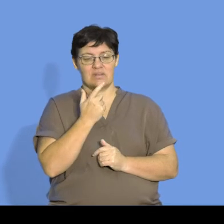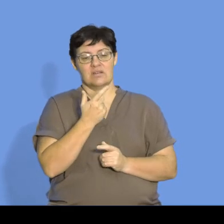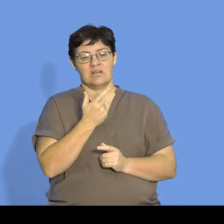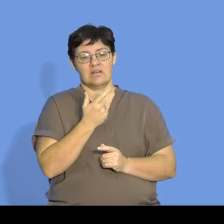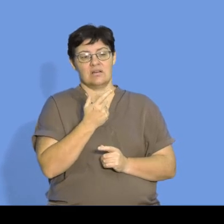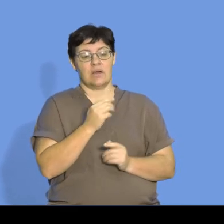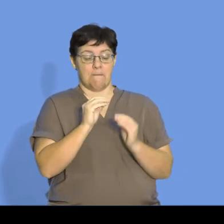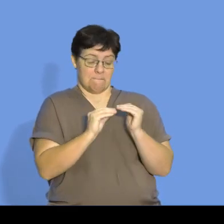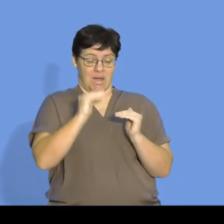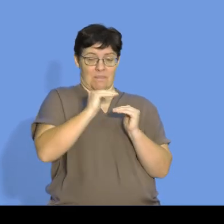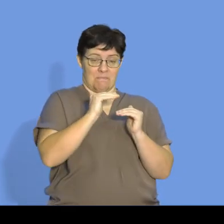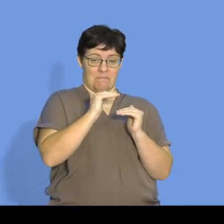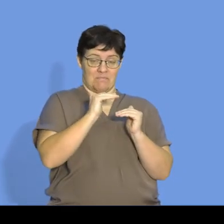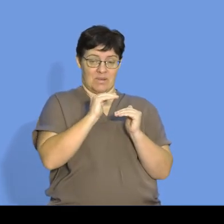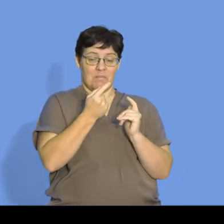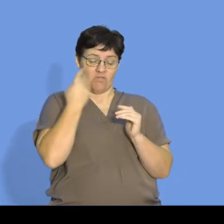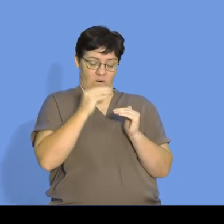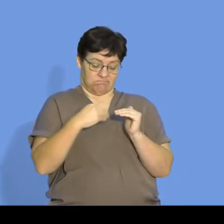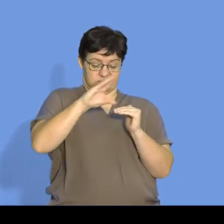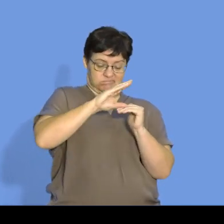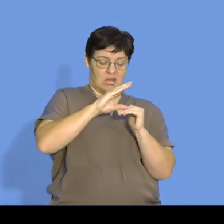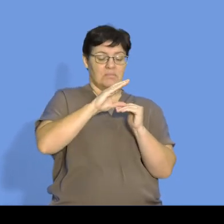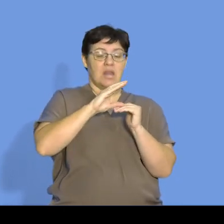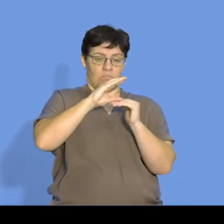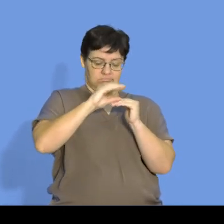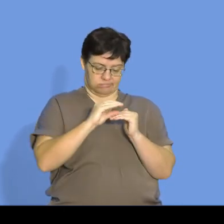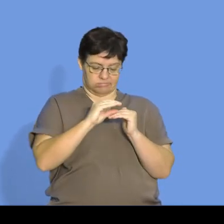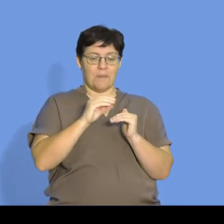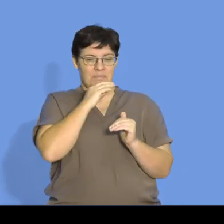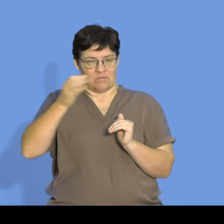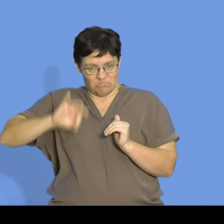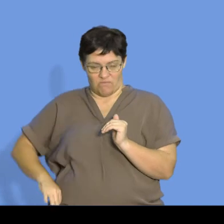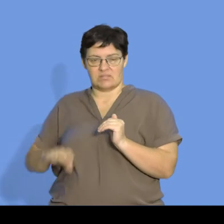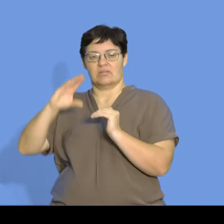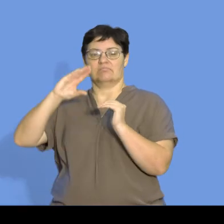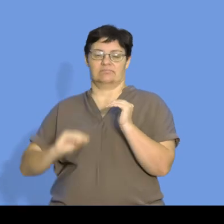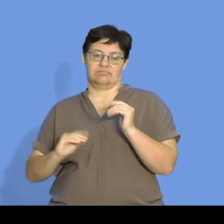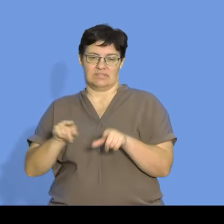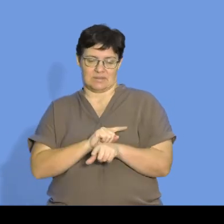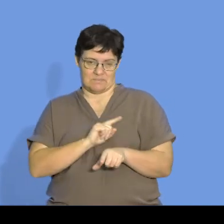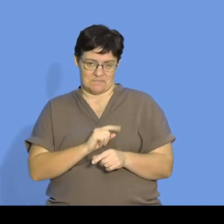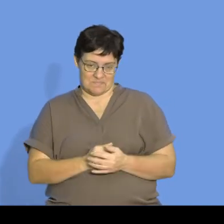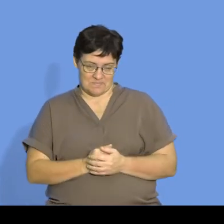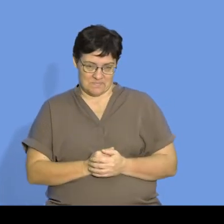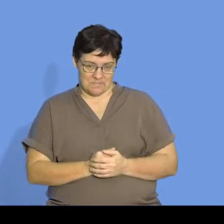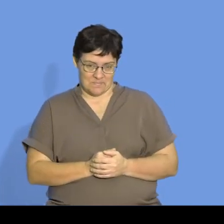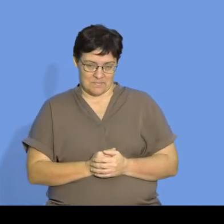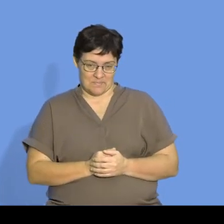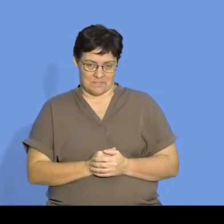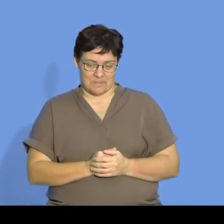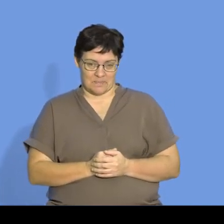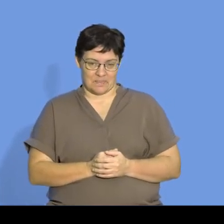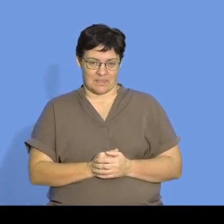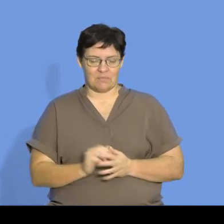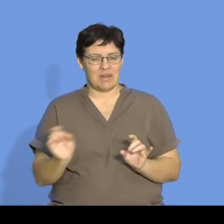right? If you decrease your markup, then it means that your profits will decrease because you're marking up at